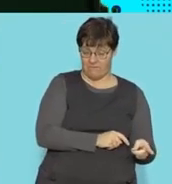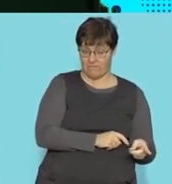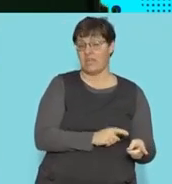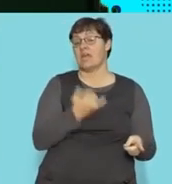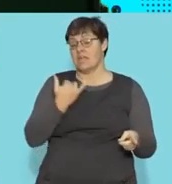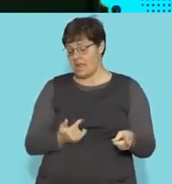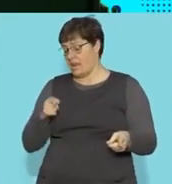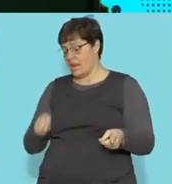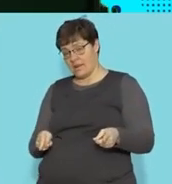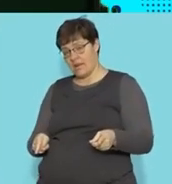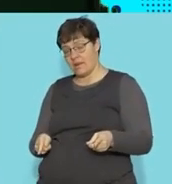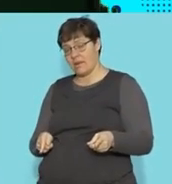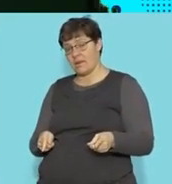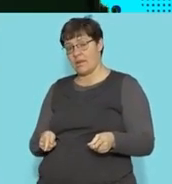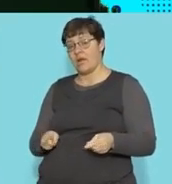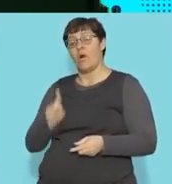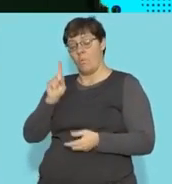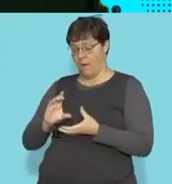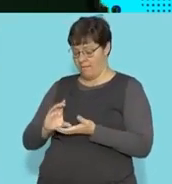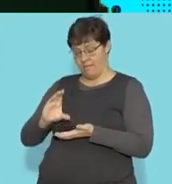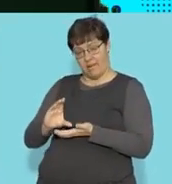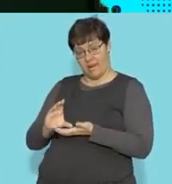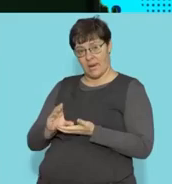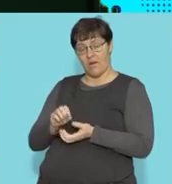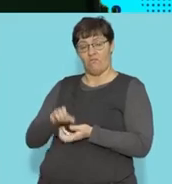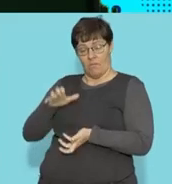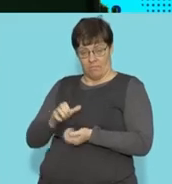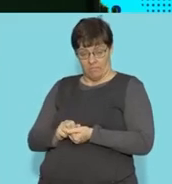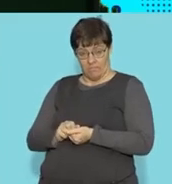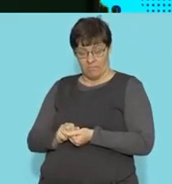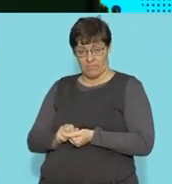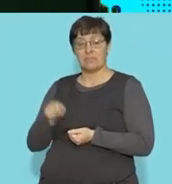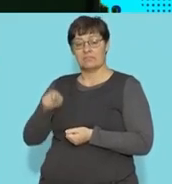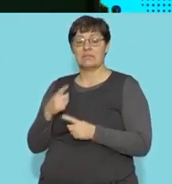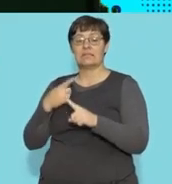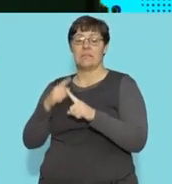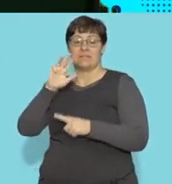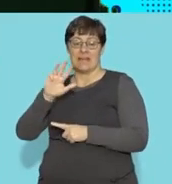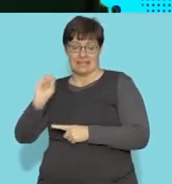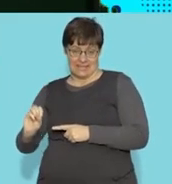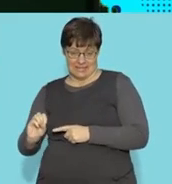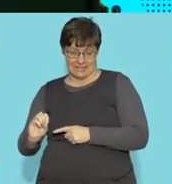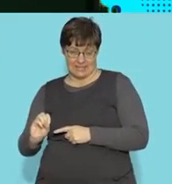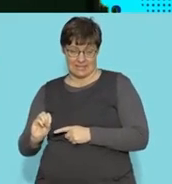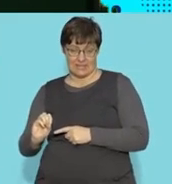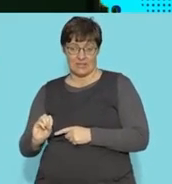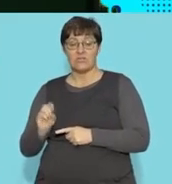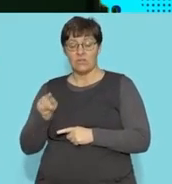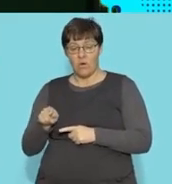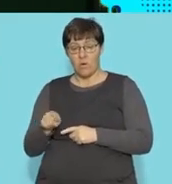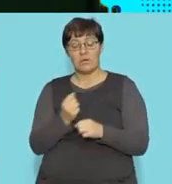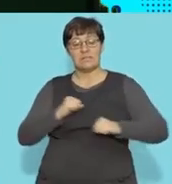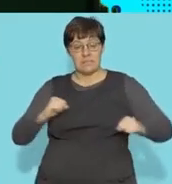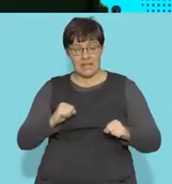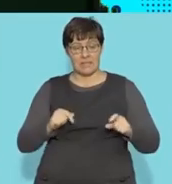done that, I'm going to have to determine what the volume of one can is, and then I'm going to have to multiply that by 90. So the volume